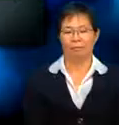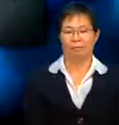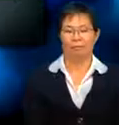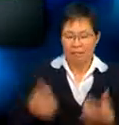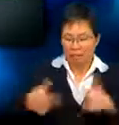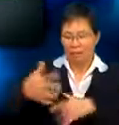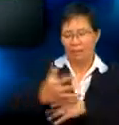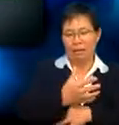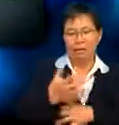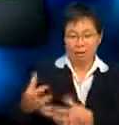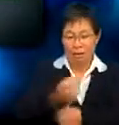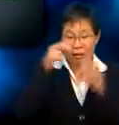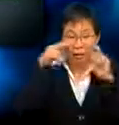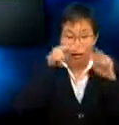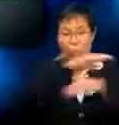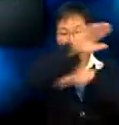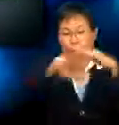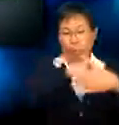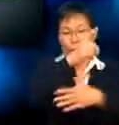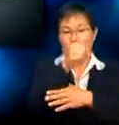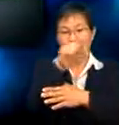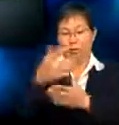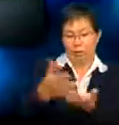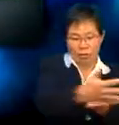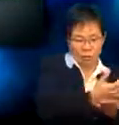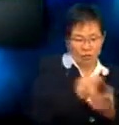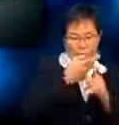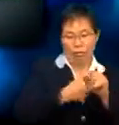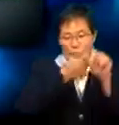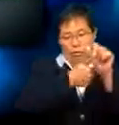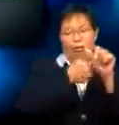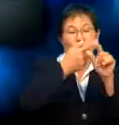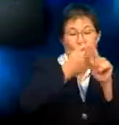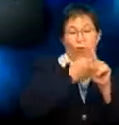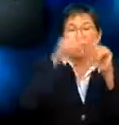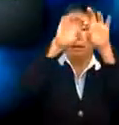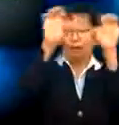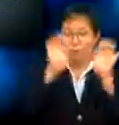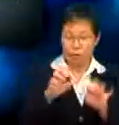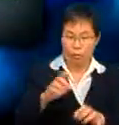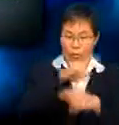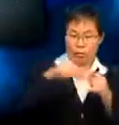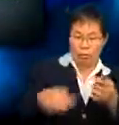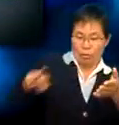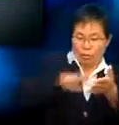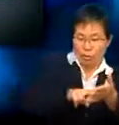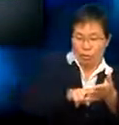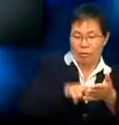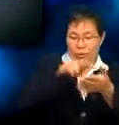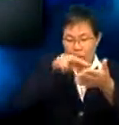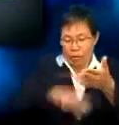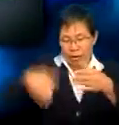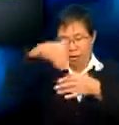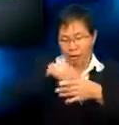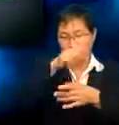Let's take a look at all the data that you have collected from the experiments. When you record your readings into